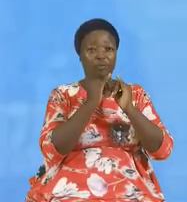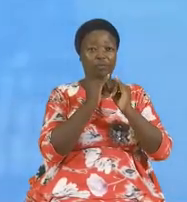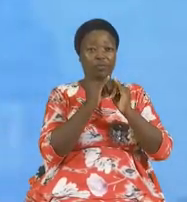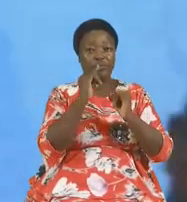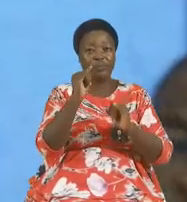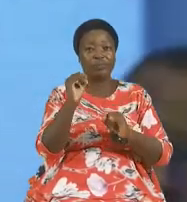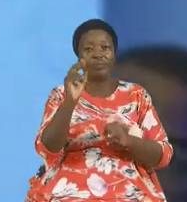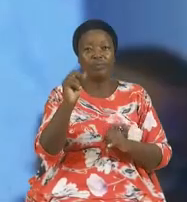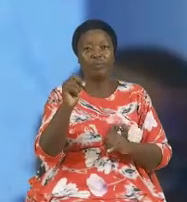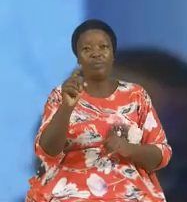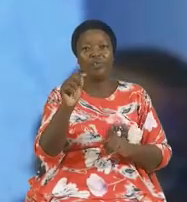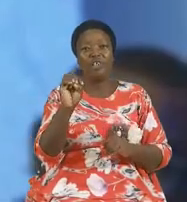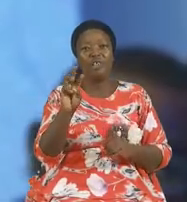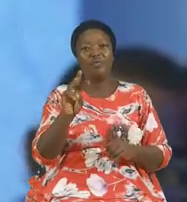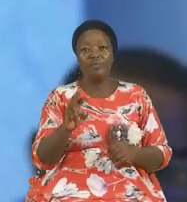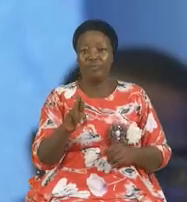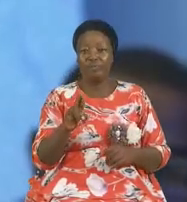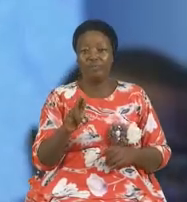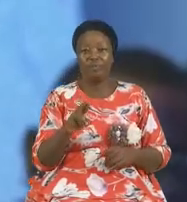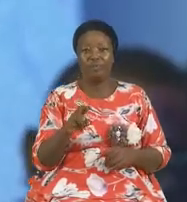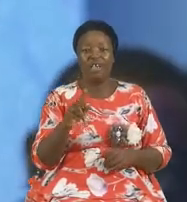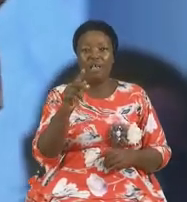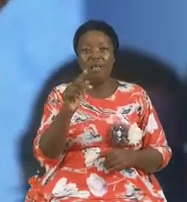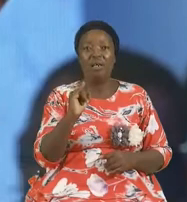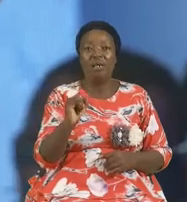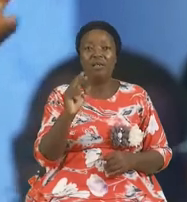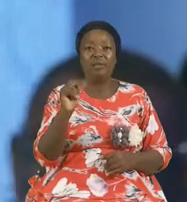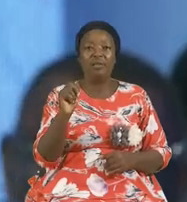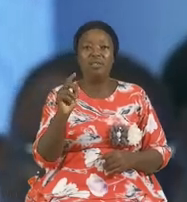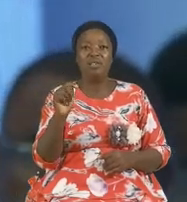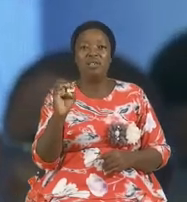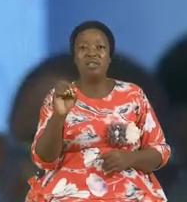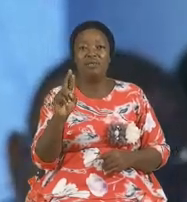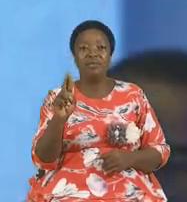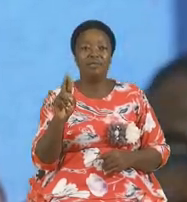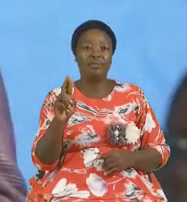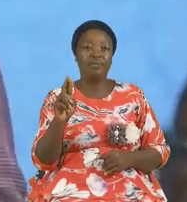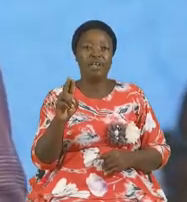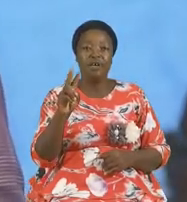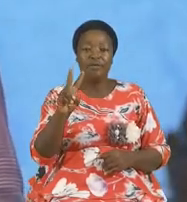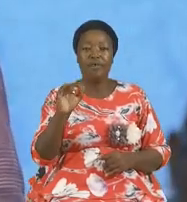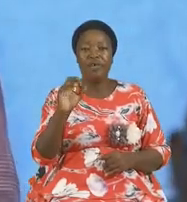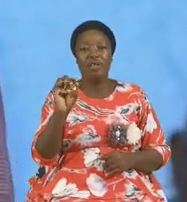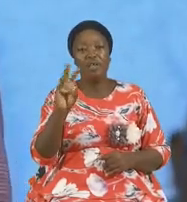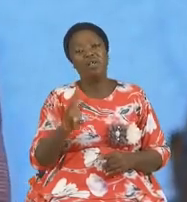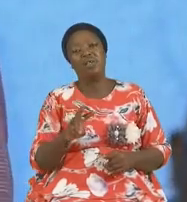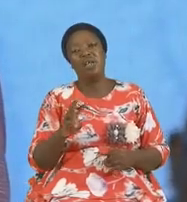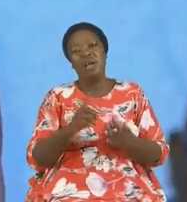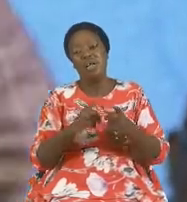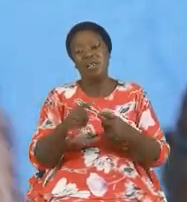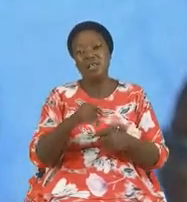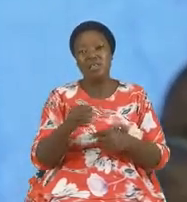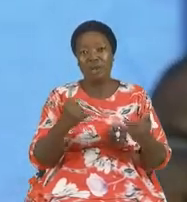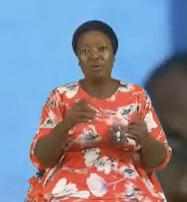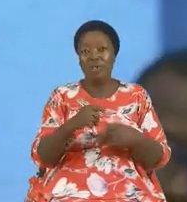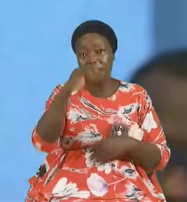were interviewed, and they wanted to be a driver to this man.